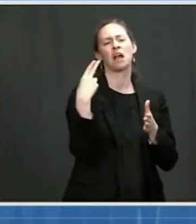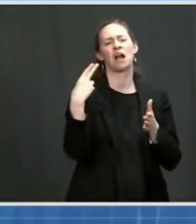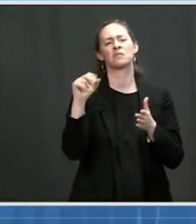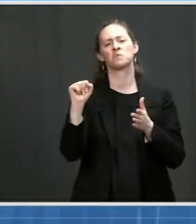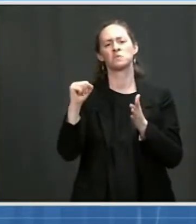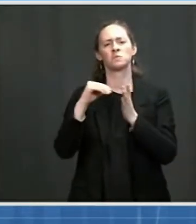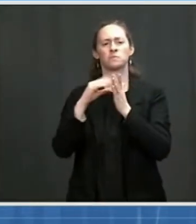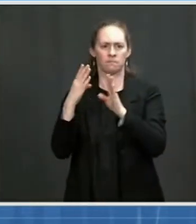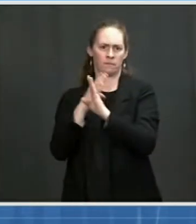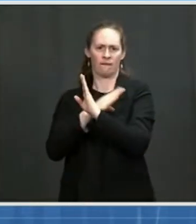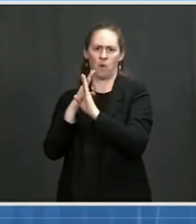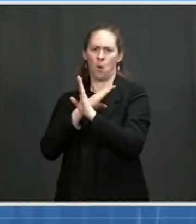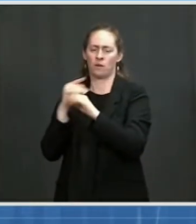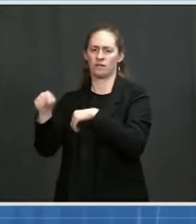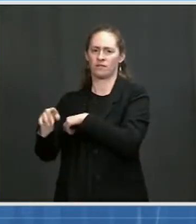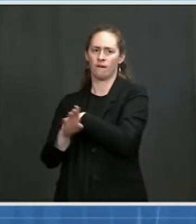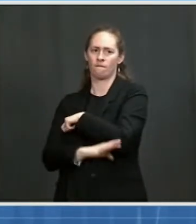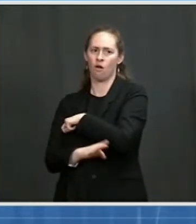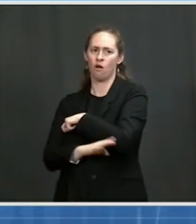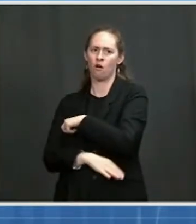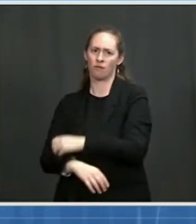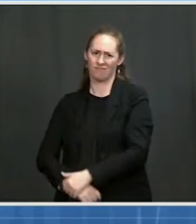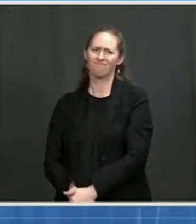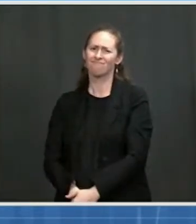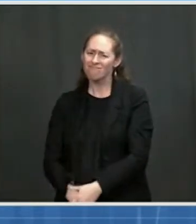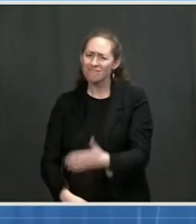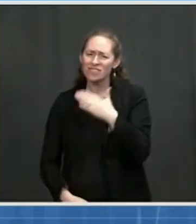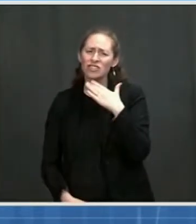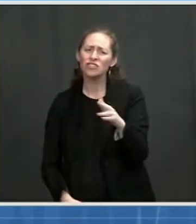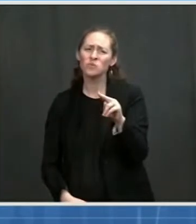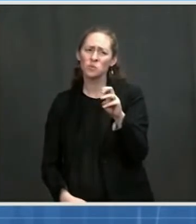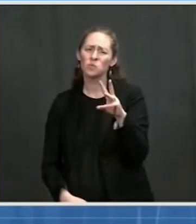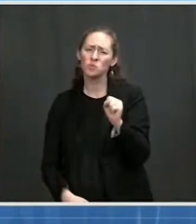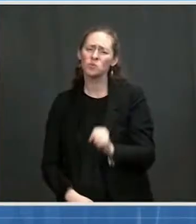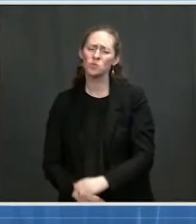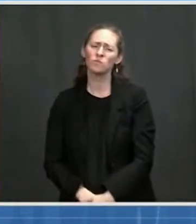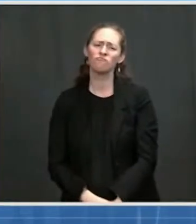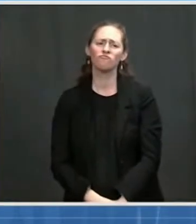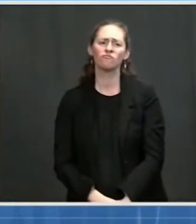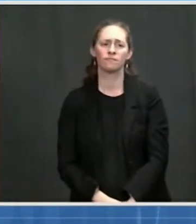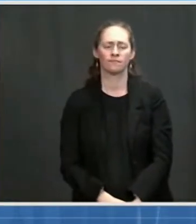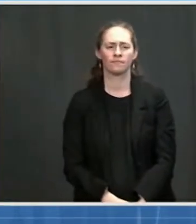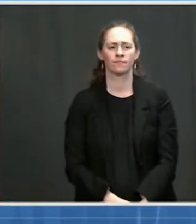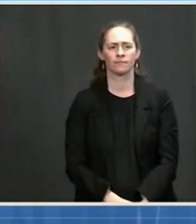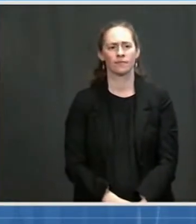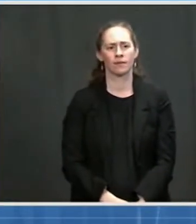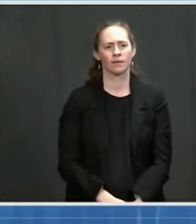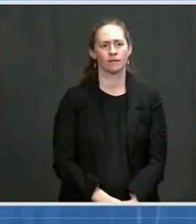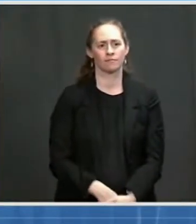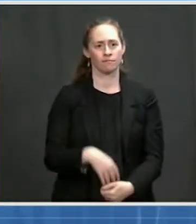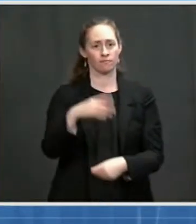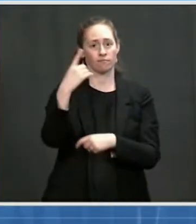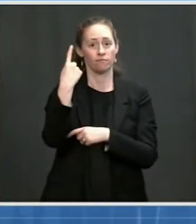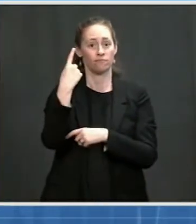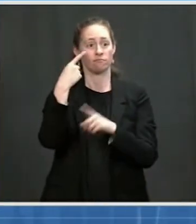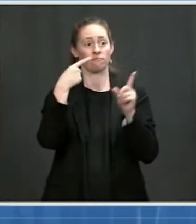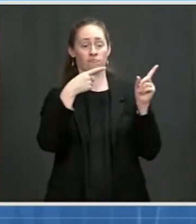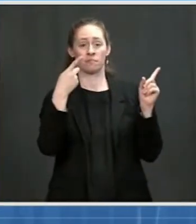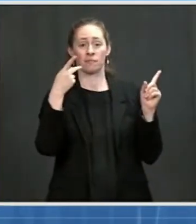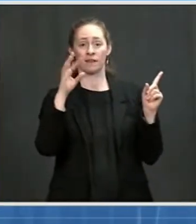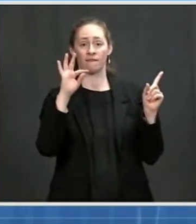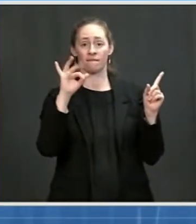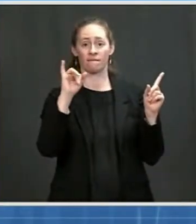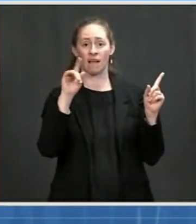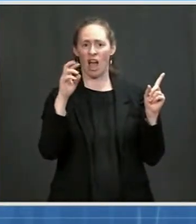fall term, which is really very good news. So now we have not only a single company, Pfizer, but it looks very much like we'll have